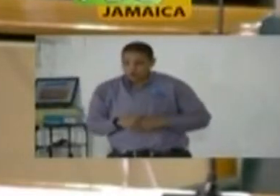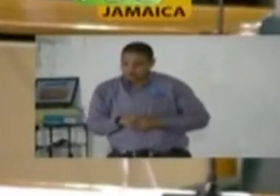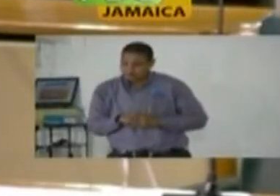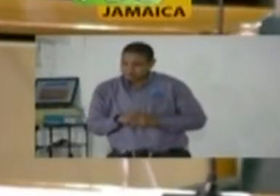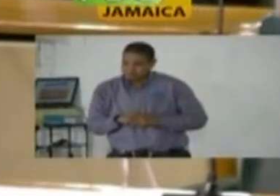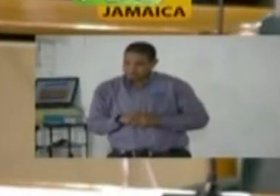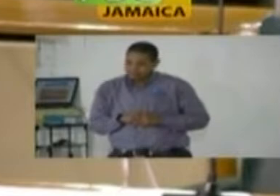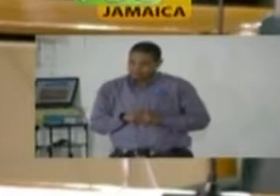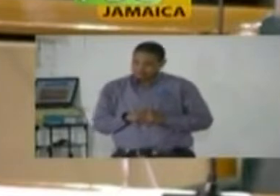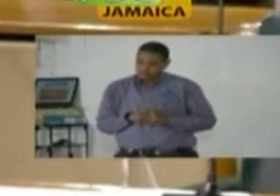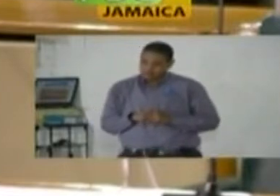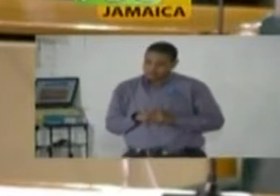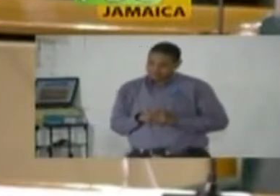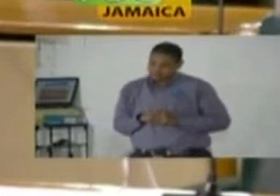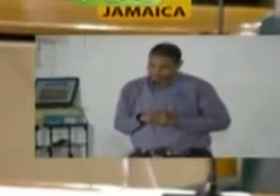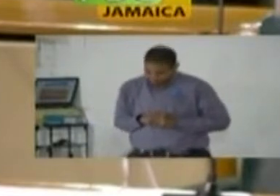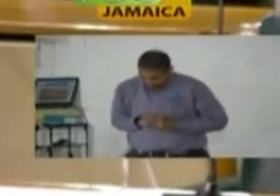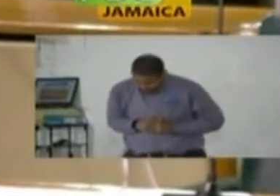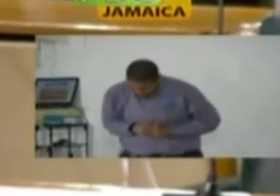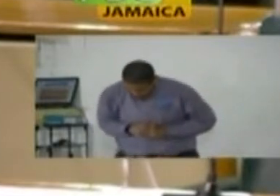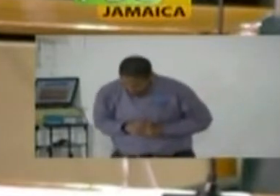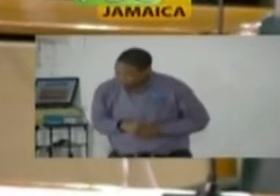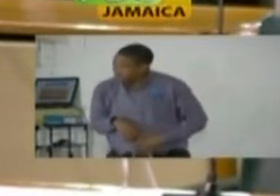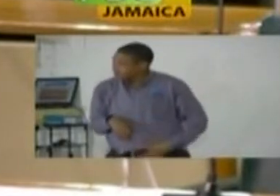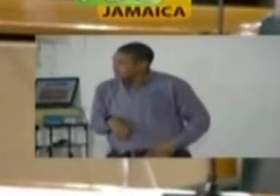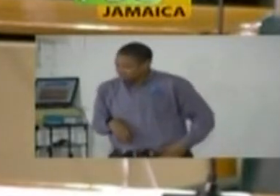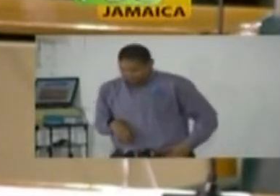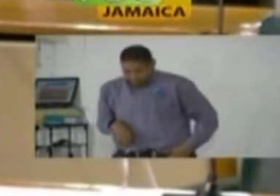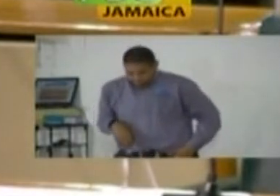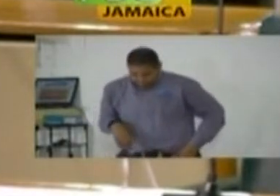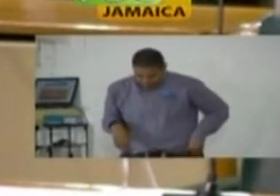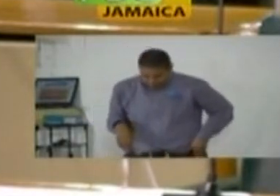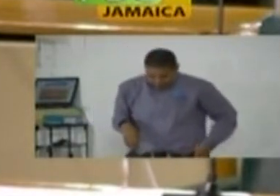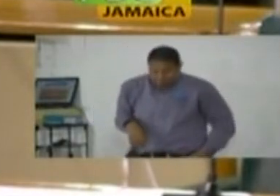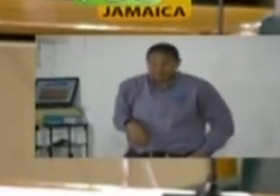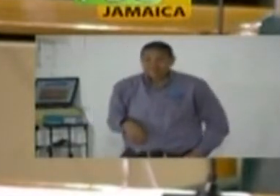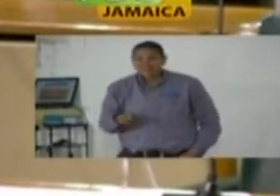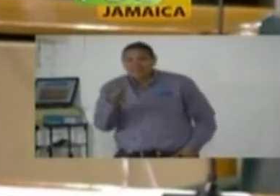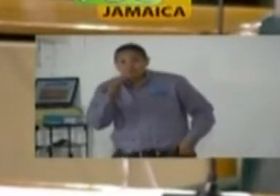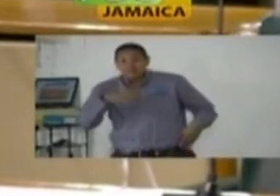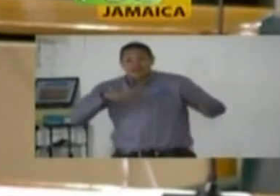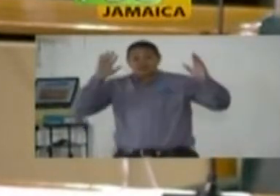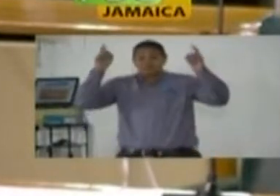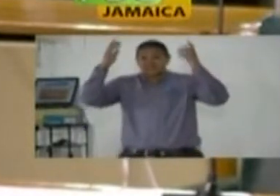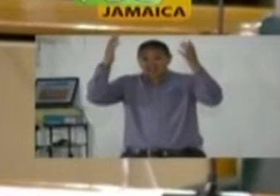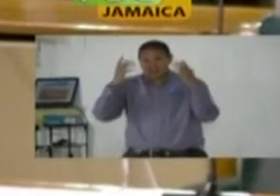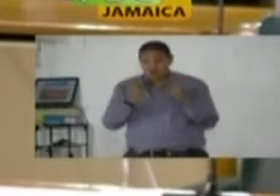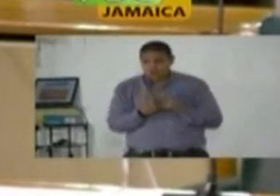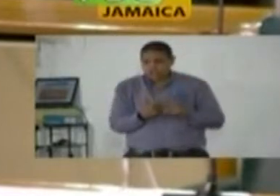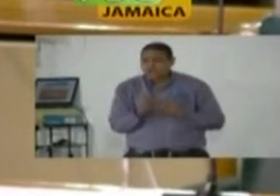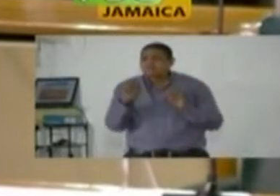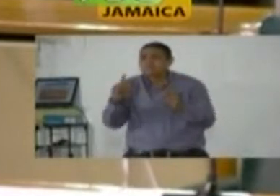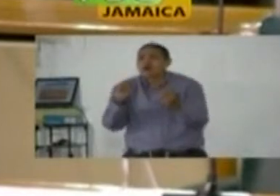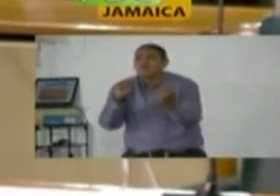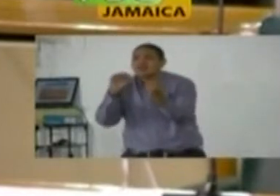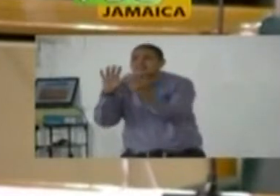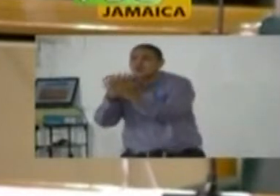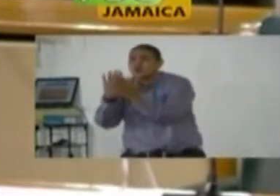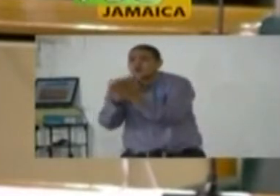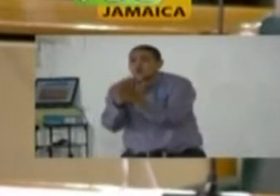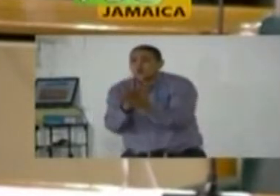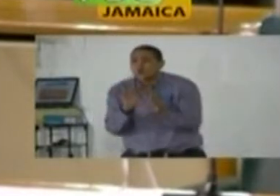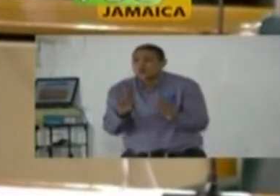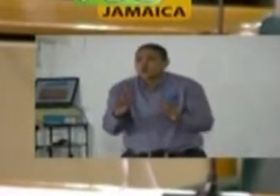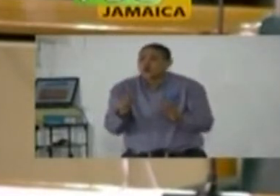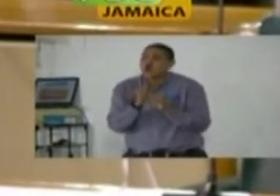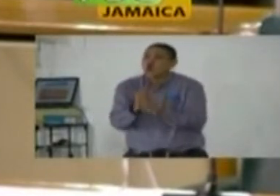Madam Speaker, unfortunately, with the return of face-to-face classes has come an upsurge in violent behavior in